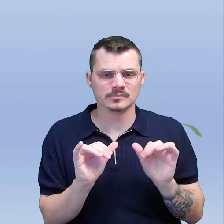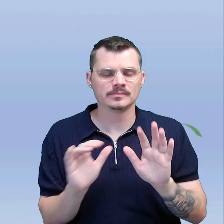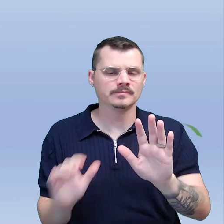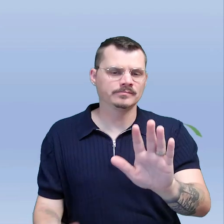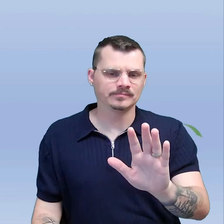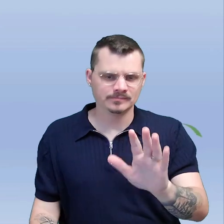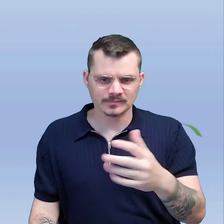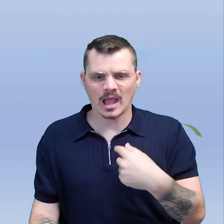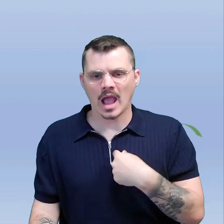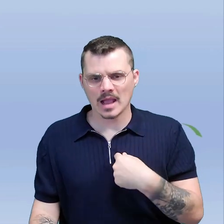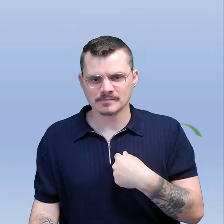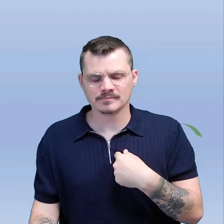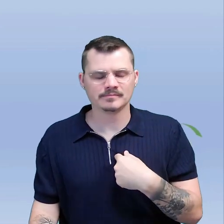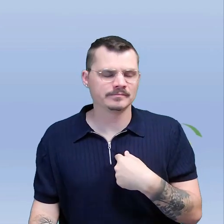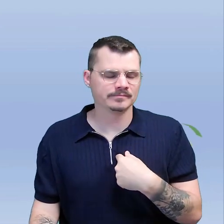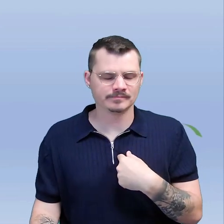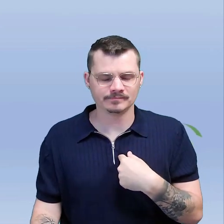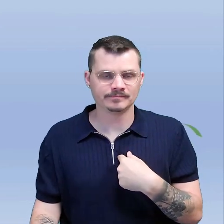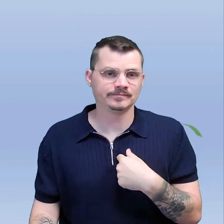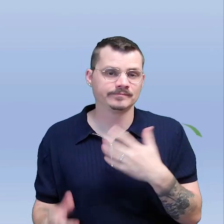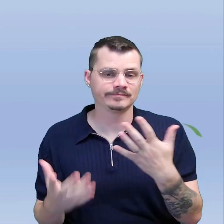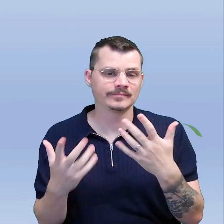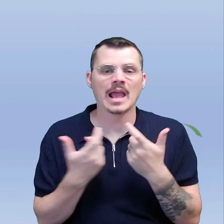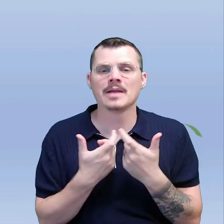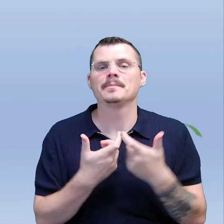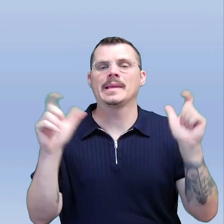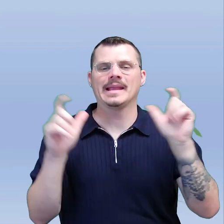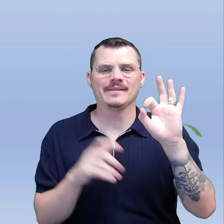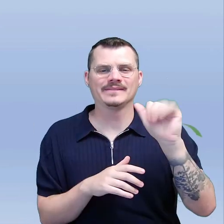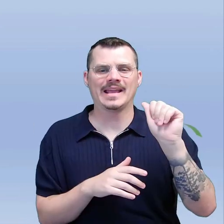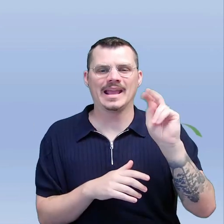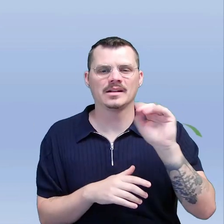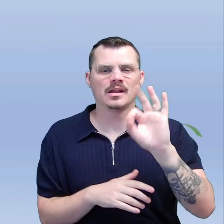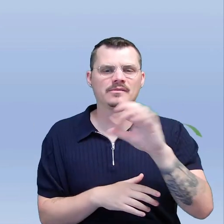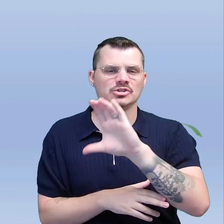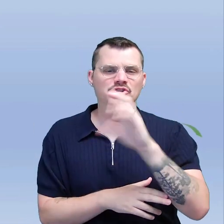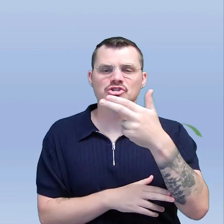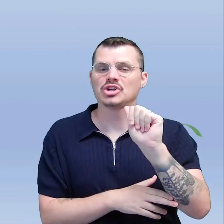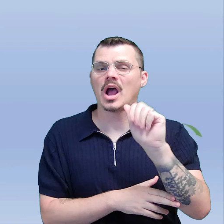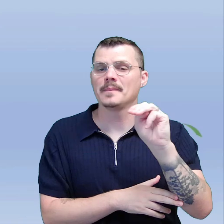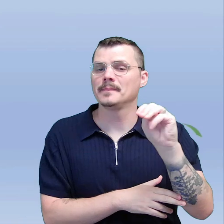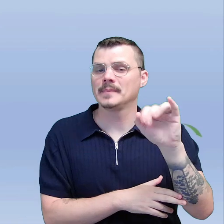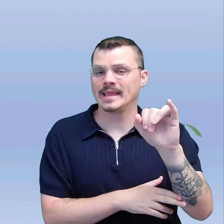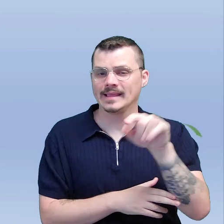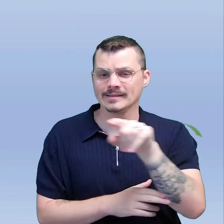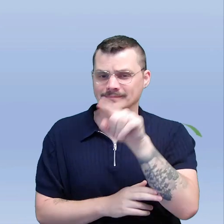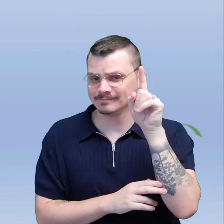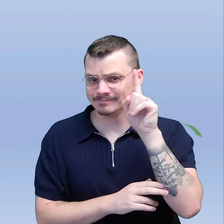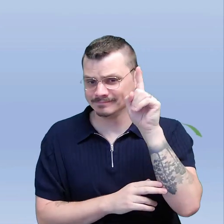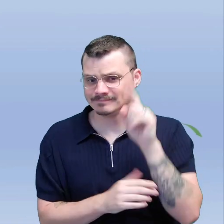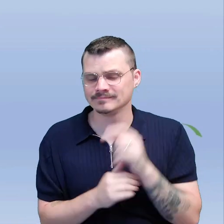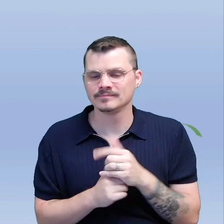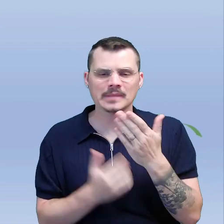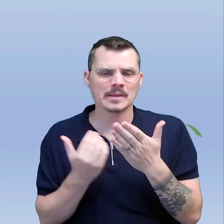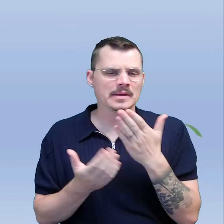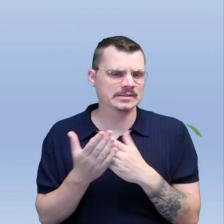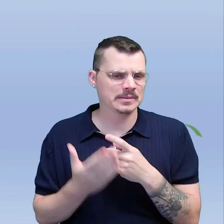I am a gigantic fan of Shami. Some of you may have